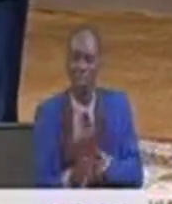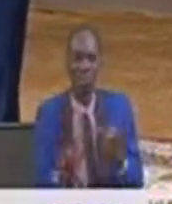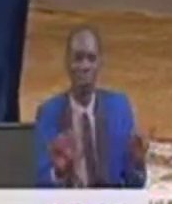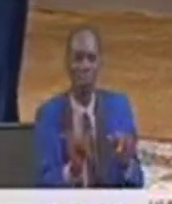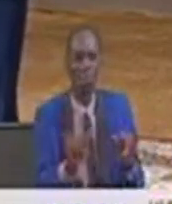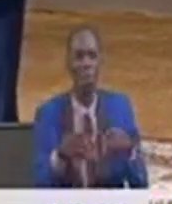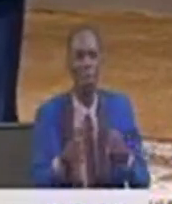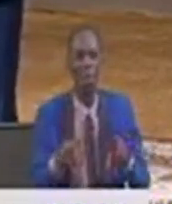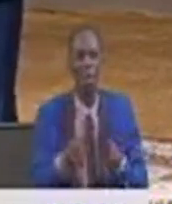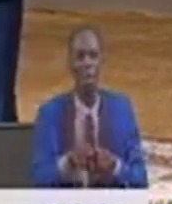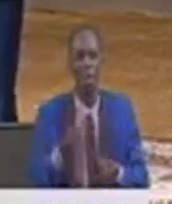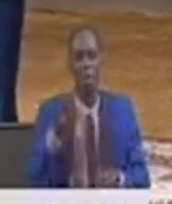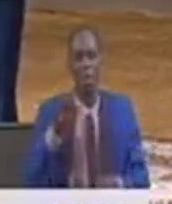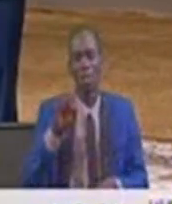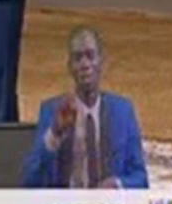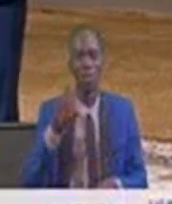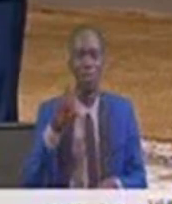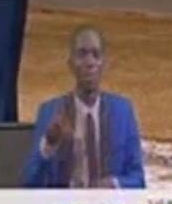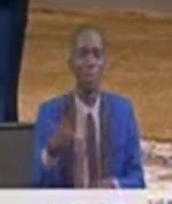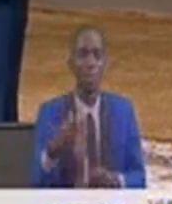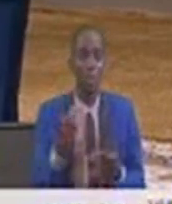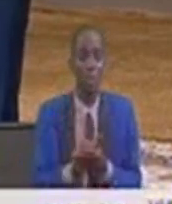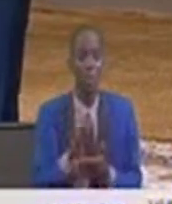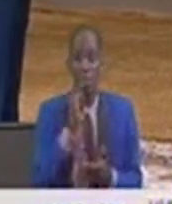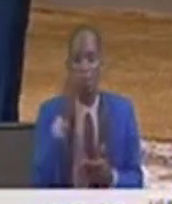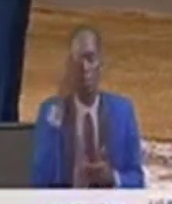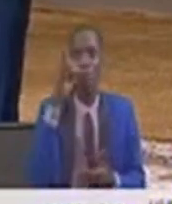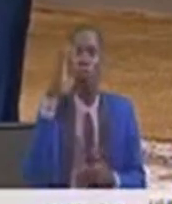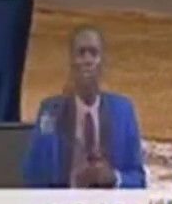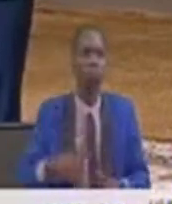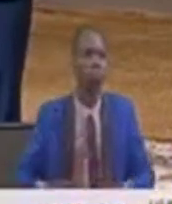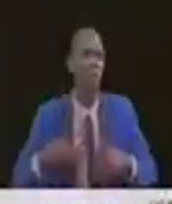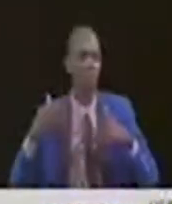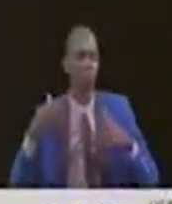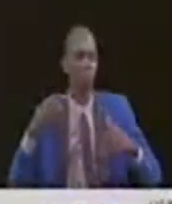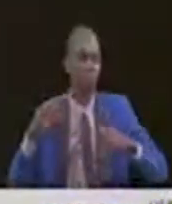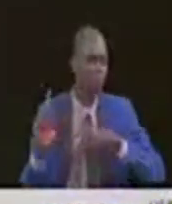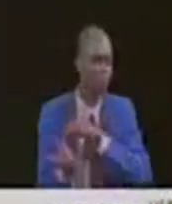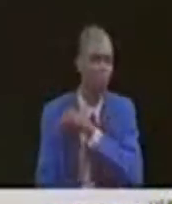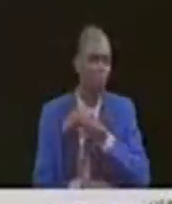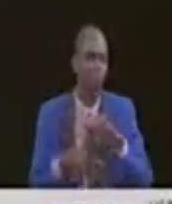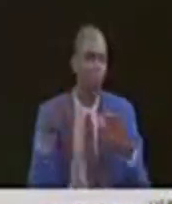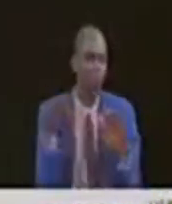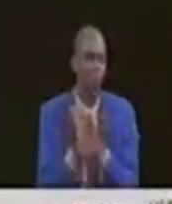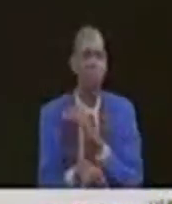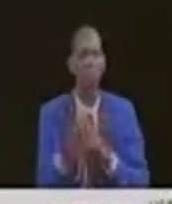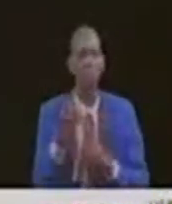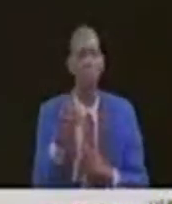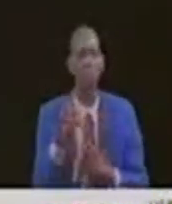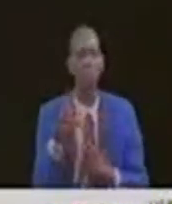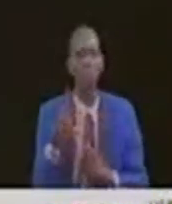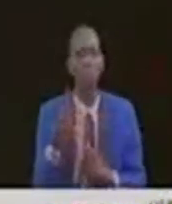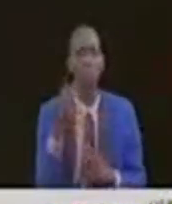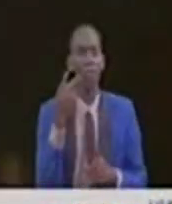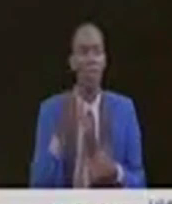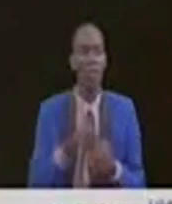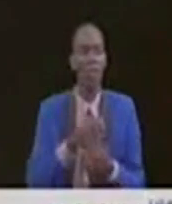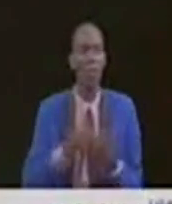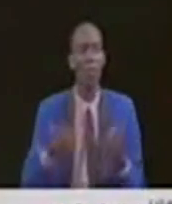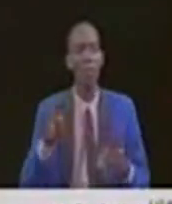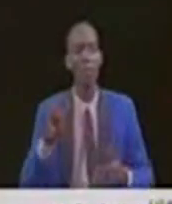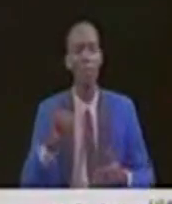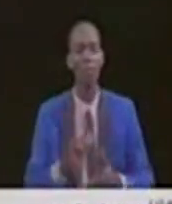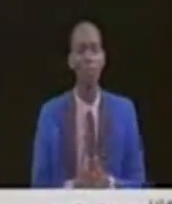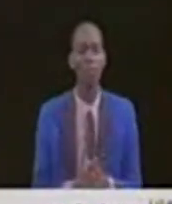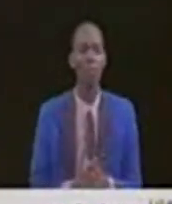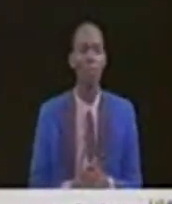him and killed him for his transgression. Look at verse 14. In verse 14, and inquired